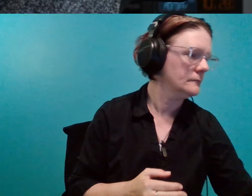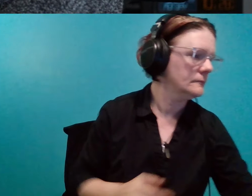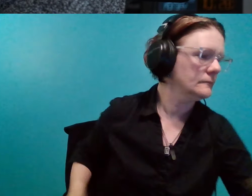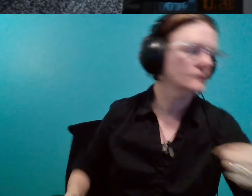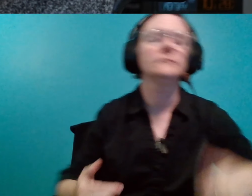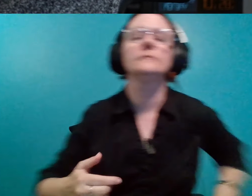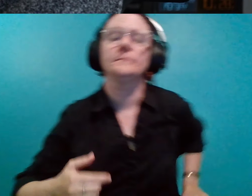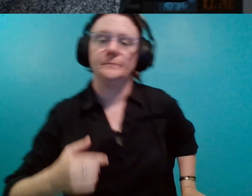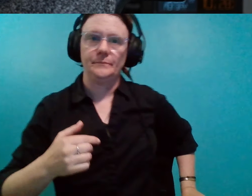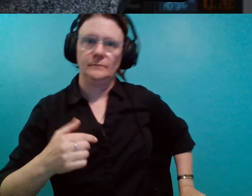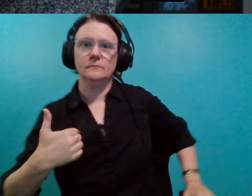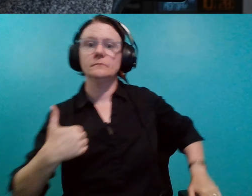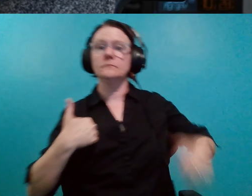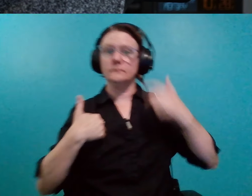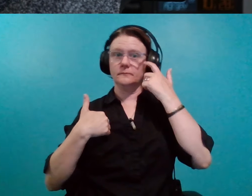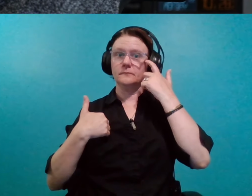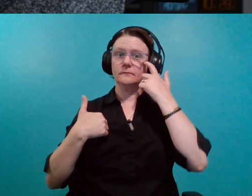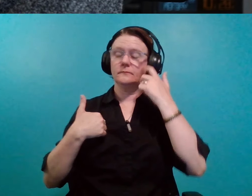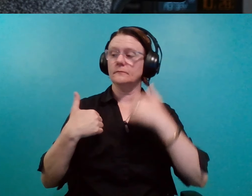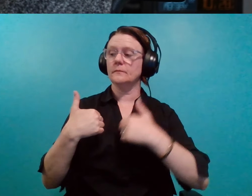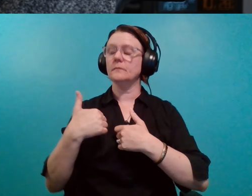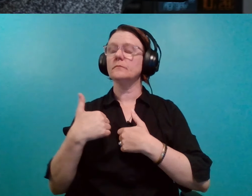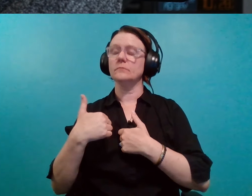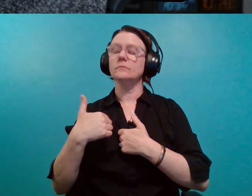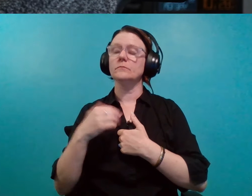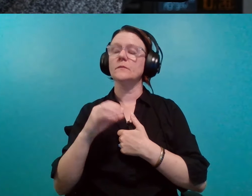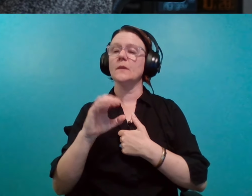was diagnosed with